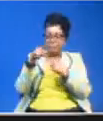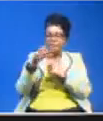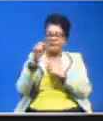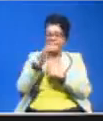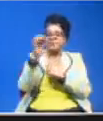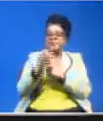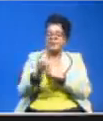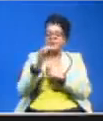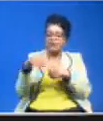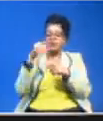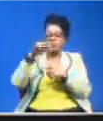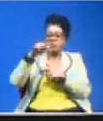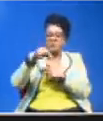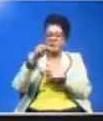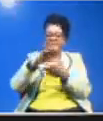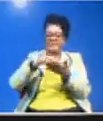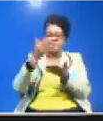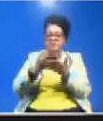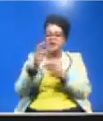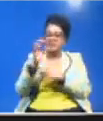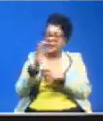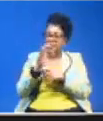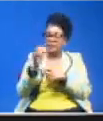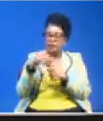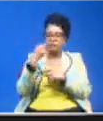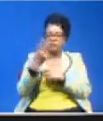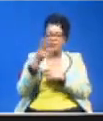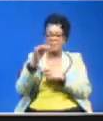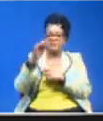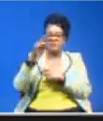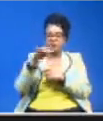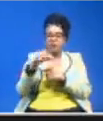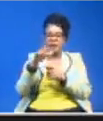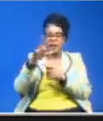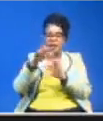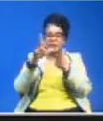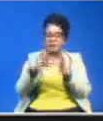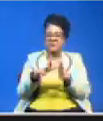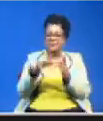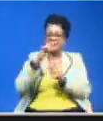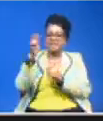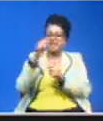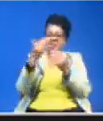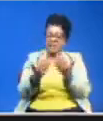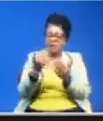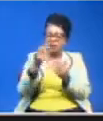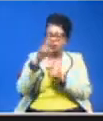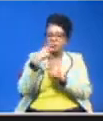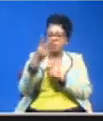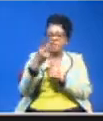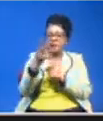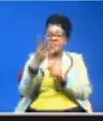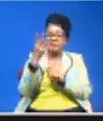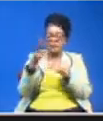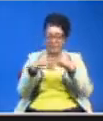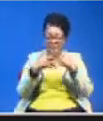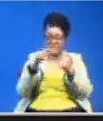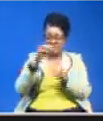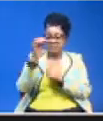187.5% of the quota in outstanding credit owed to the multilateral lender. Kenya currently is at